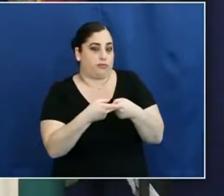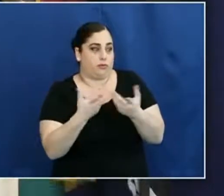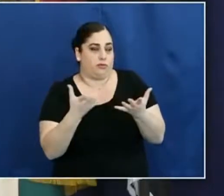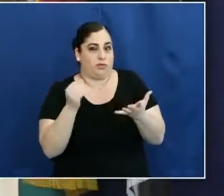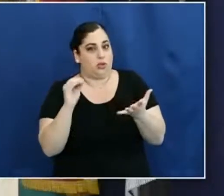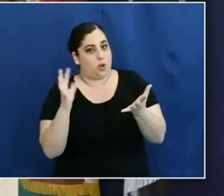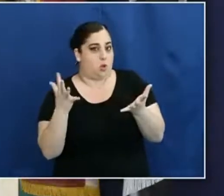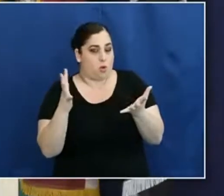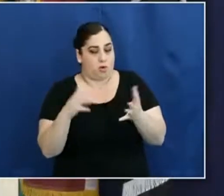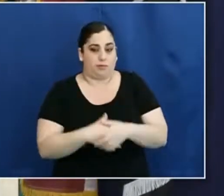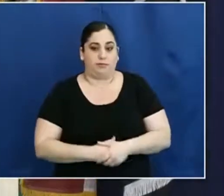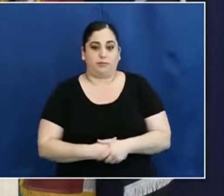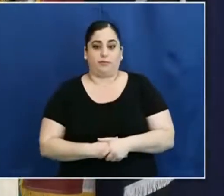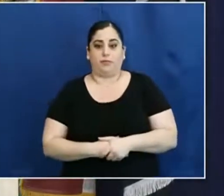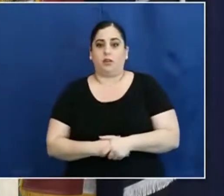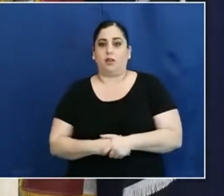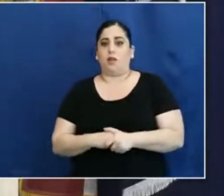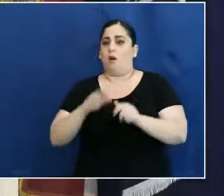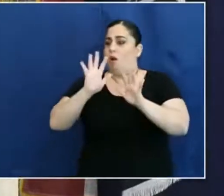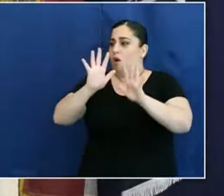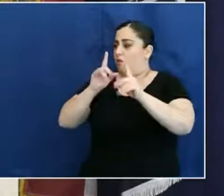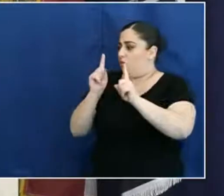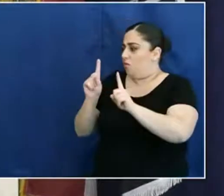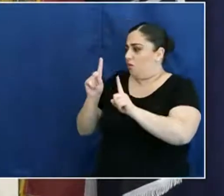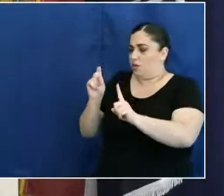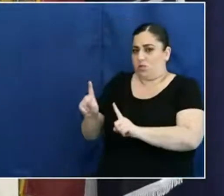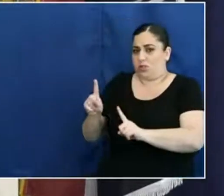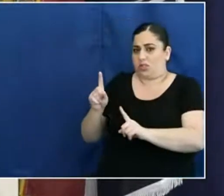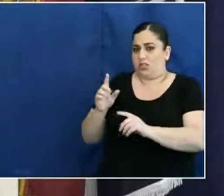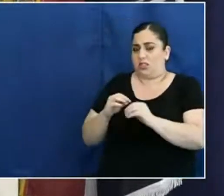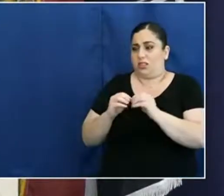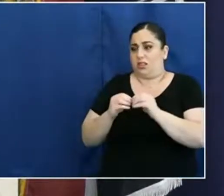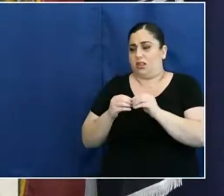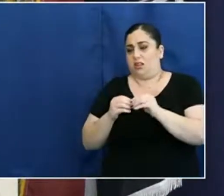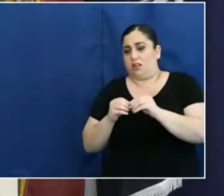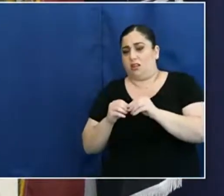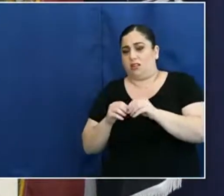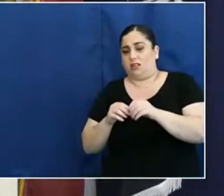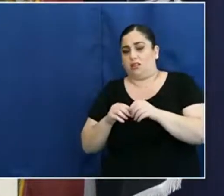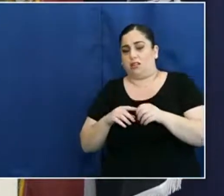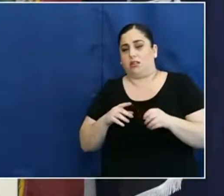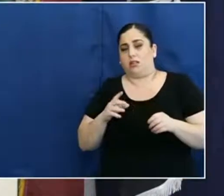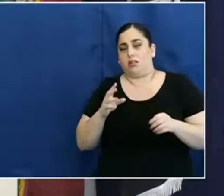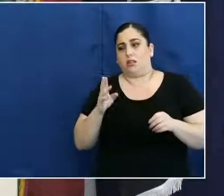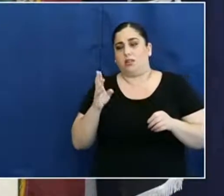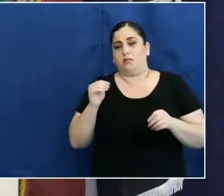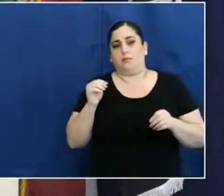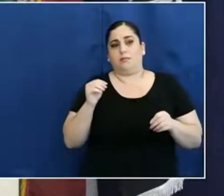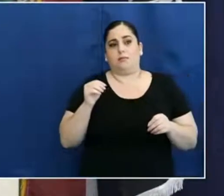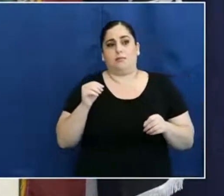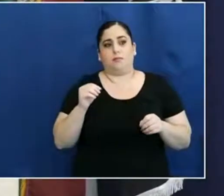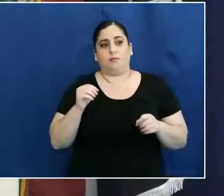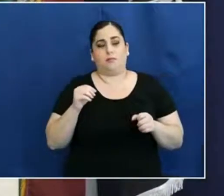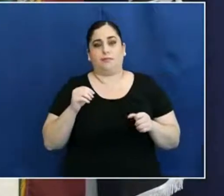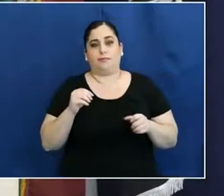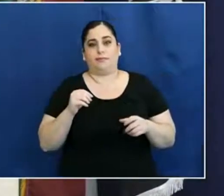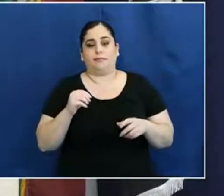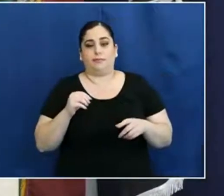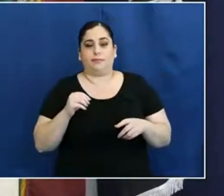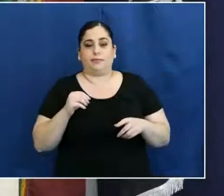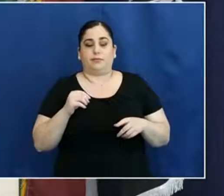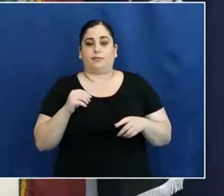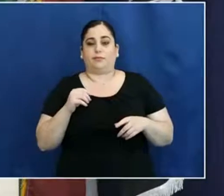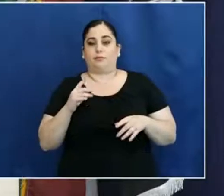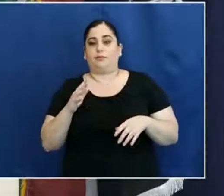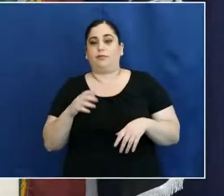And then if I could just ask another question. So, outside of supply, which you say is out of your control, is there anything